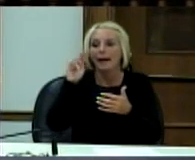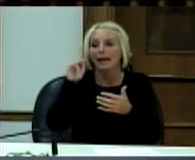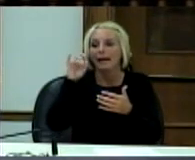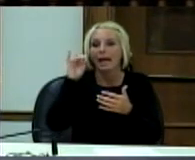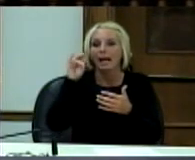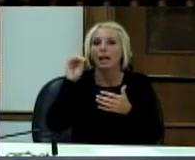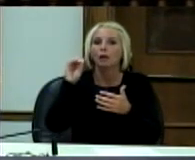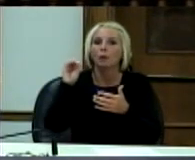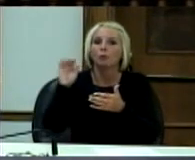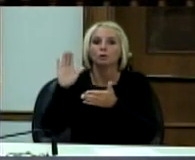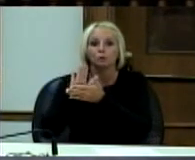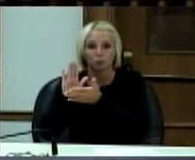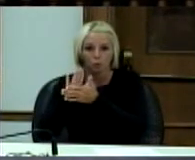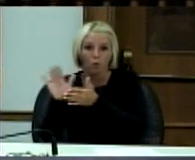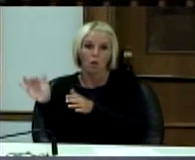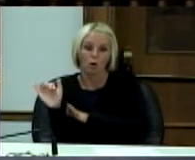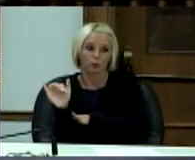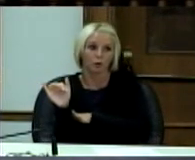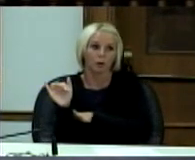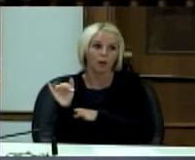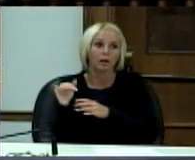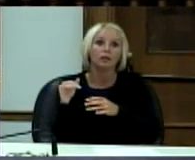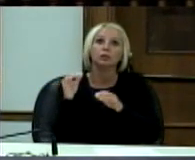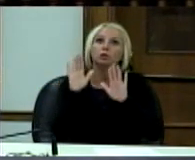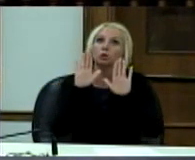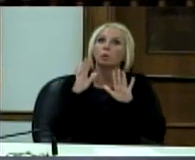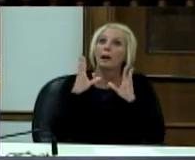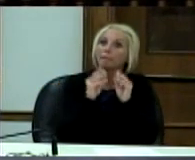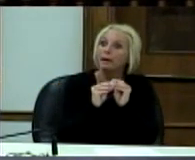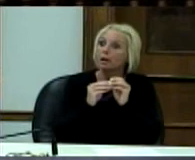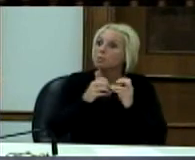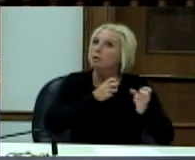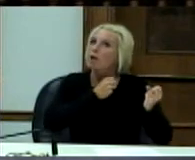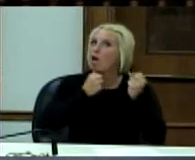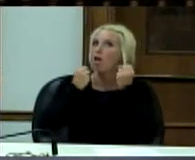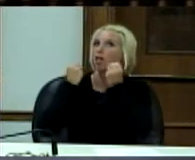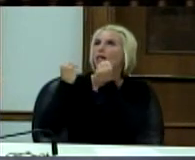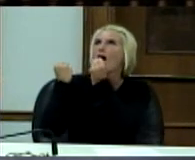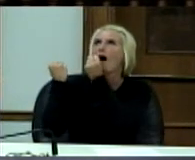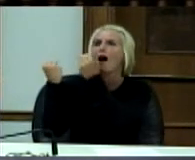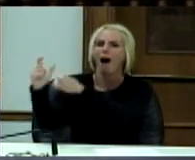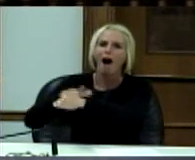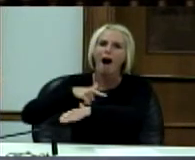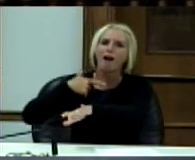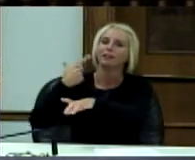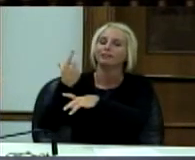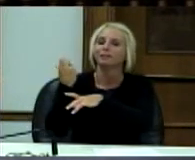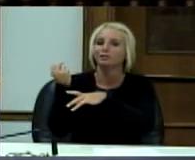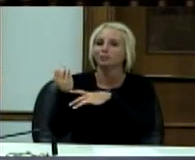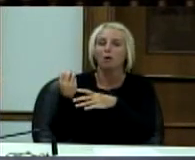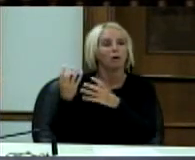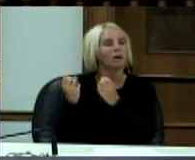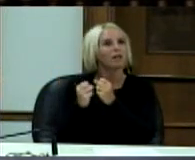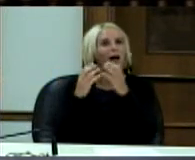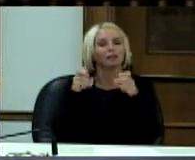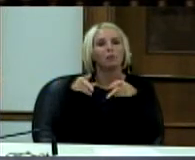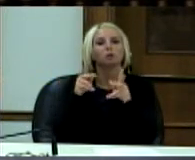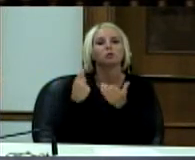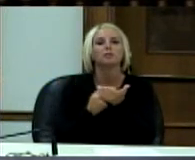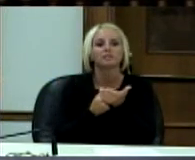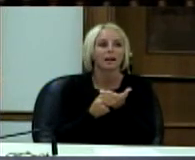So it's a very good meeting. It's also a long drive. It's a 6-hour drive, so you get a chance to talk to those people for a long time too. So we had a